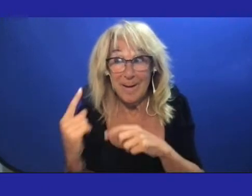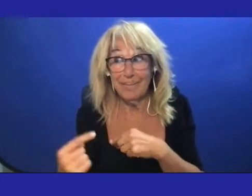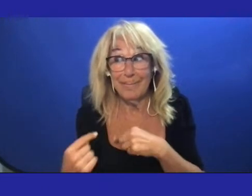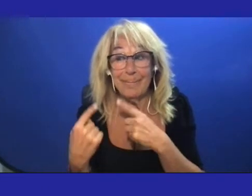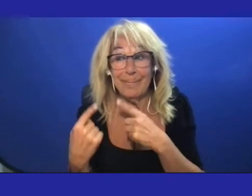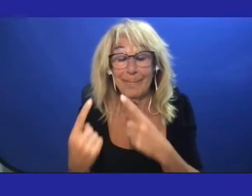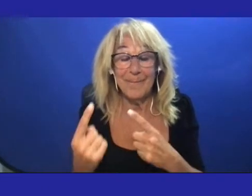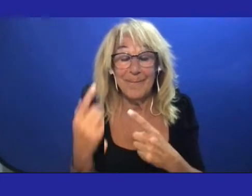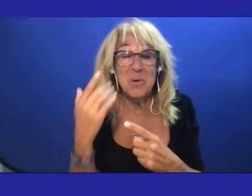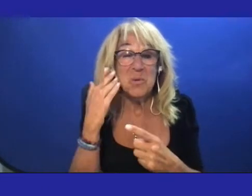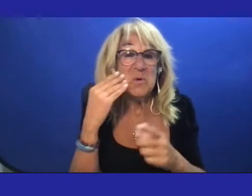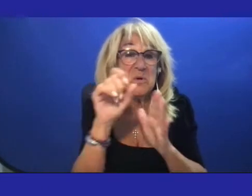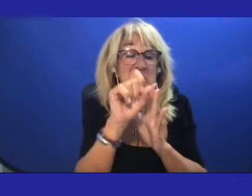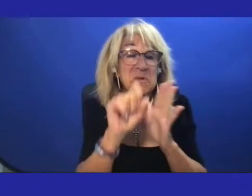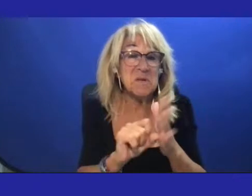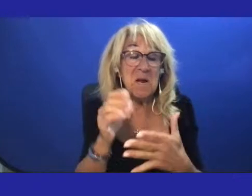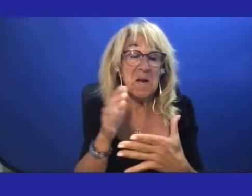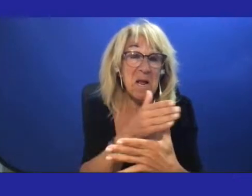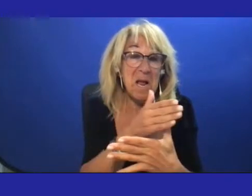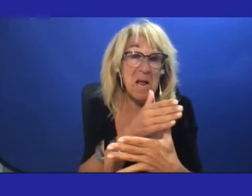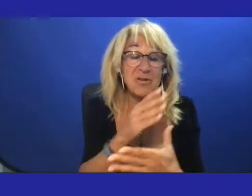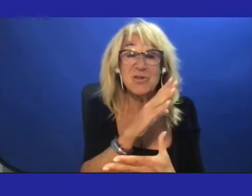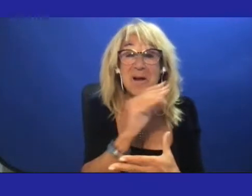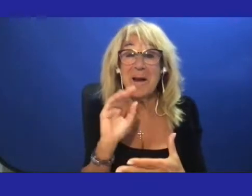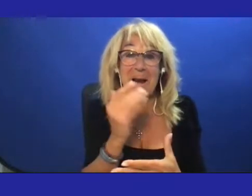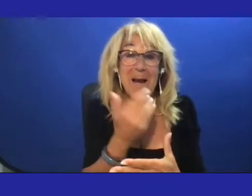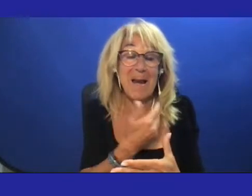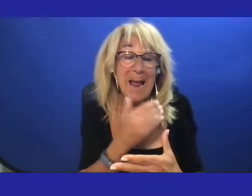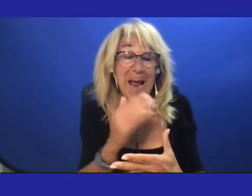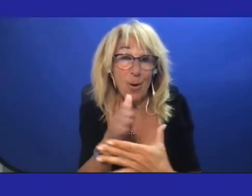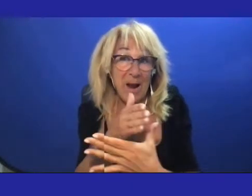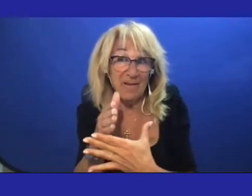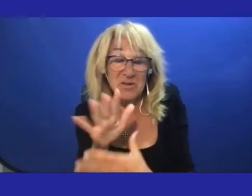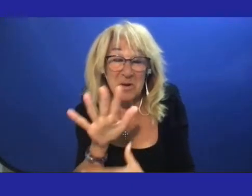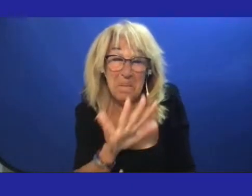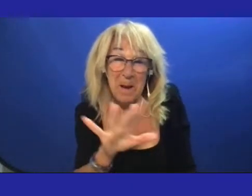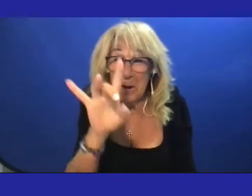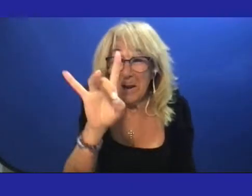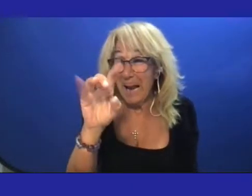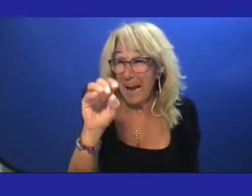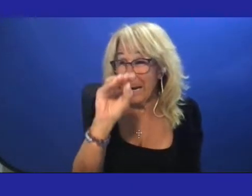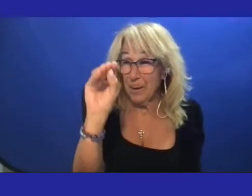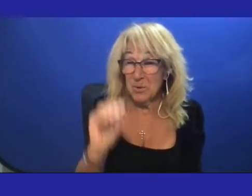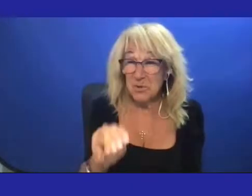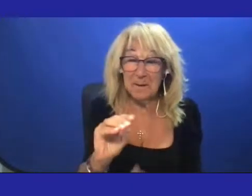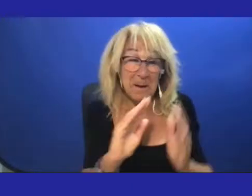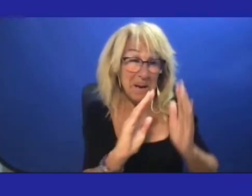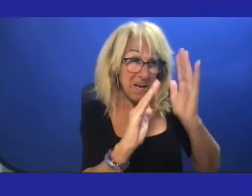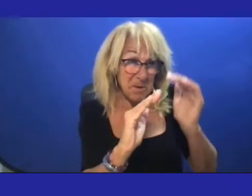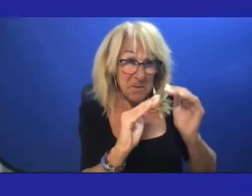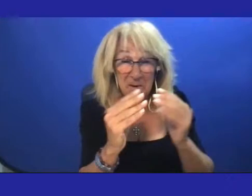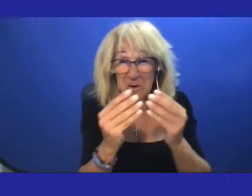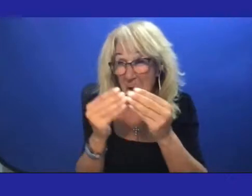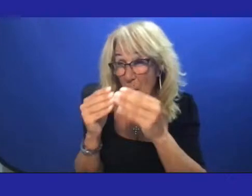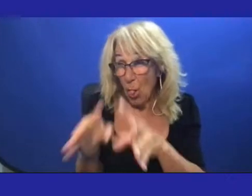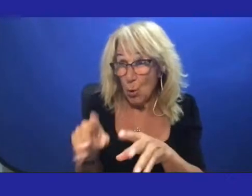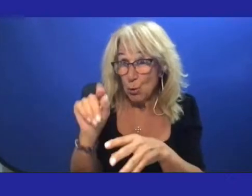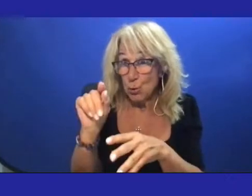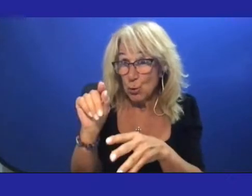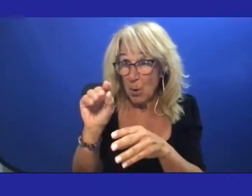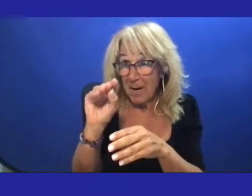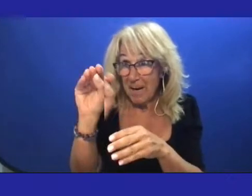state average and our average is around 80%. So the expectation was to lose approximately 20% of